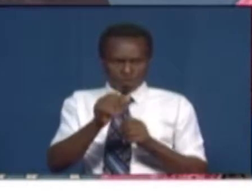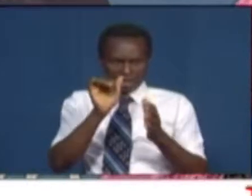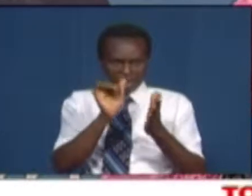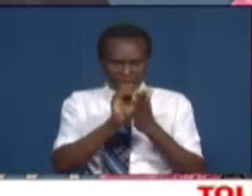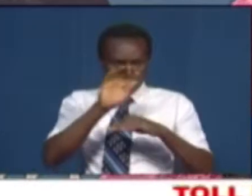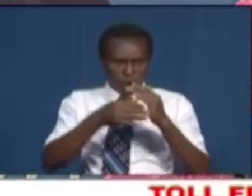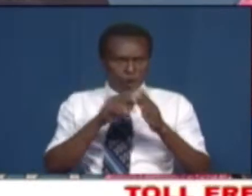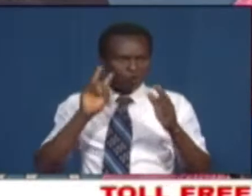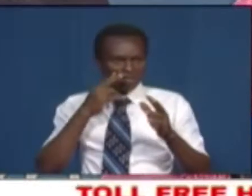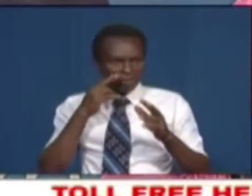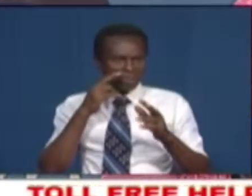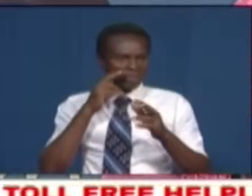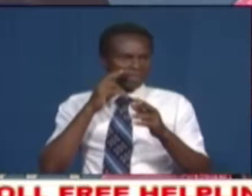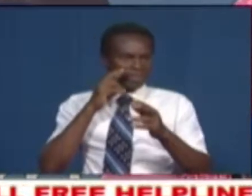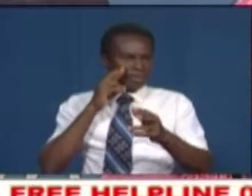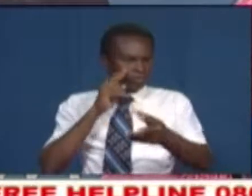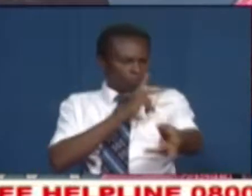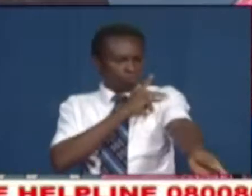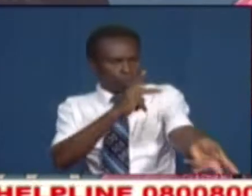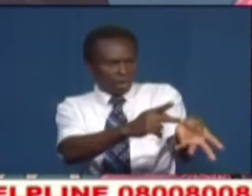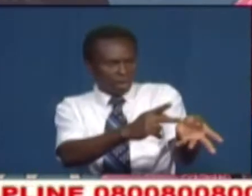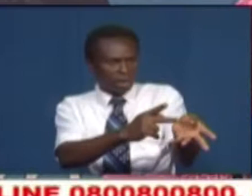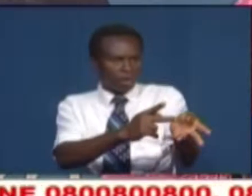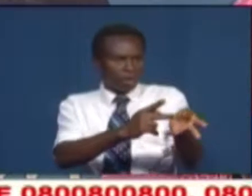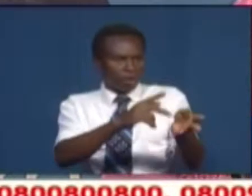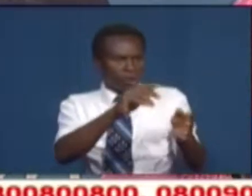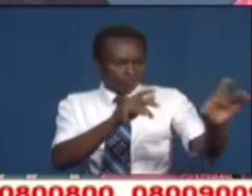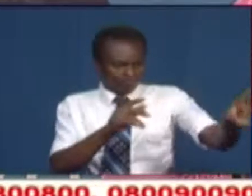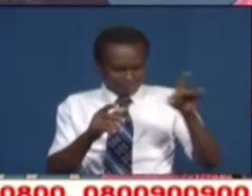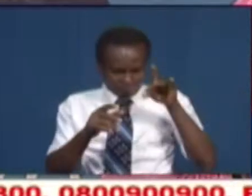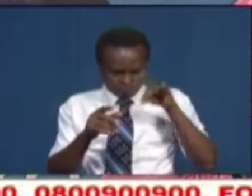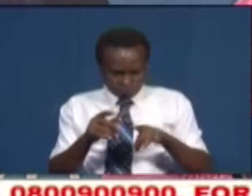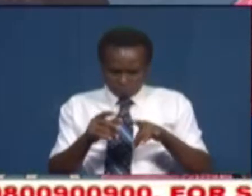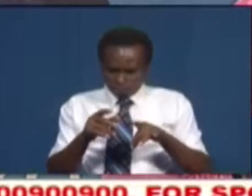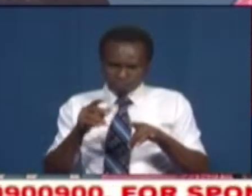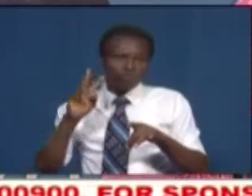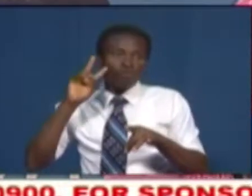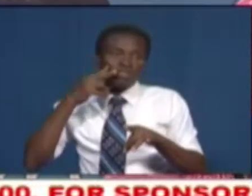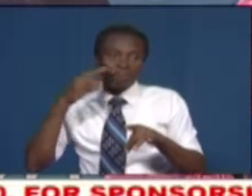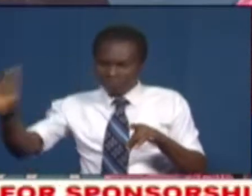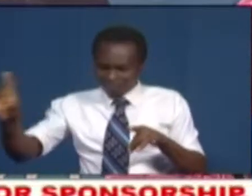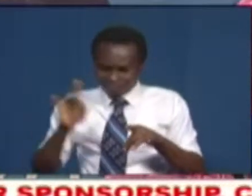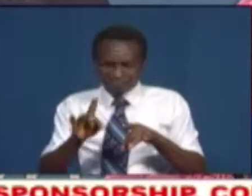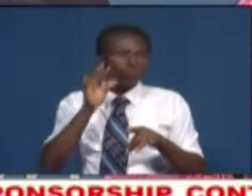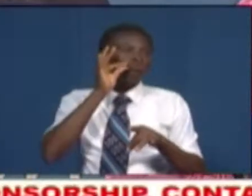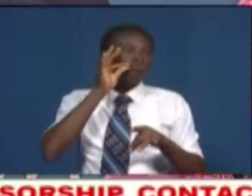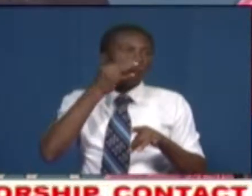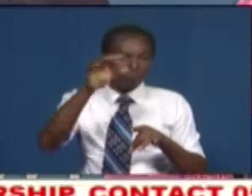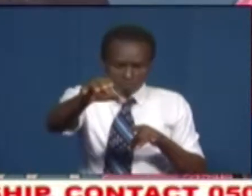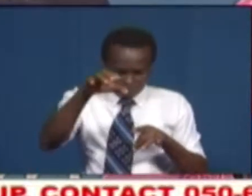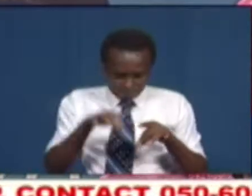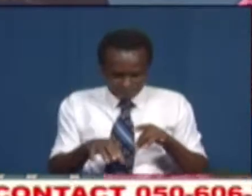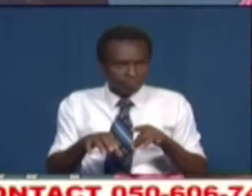your plate. And when we talk of carbohydrates, most of the times when we eat, it's refined carbohydrates that we think.